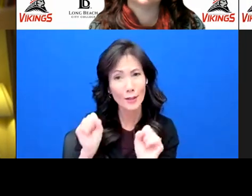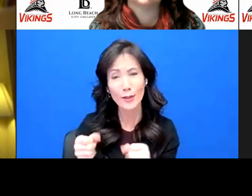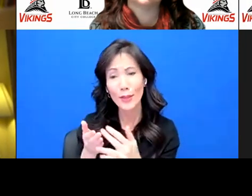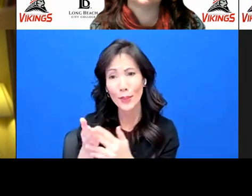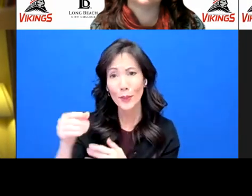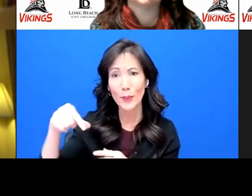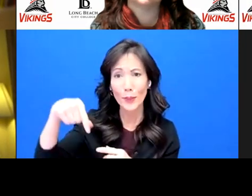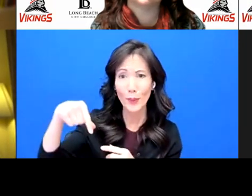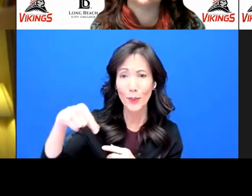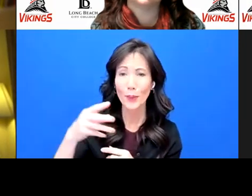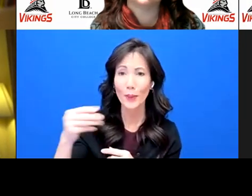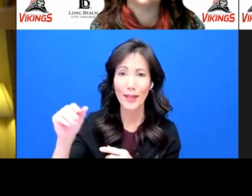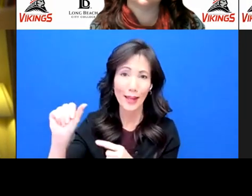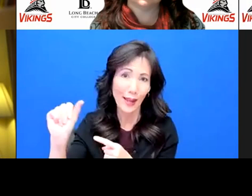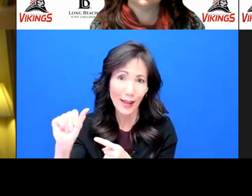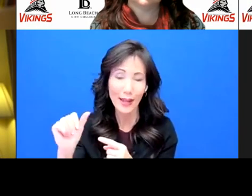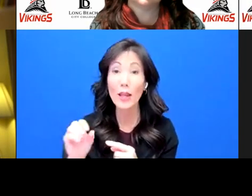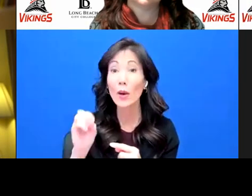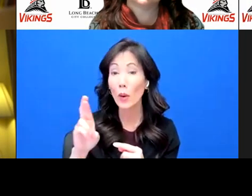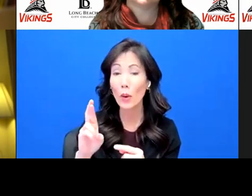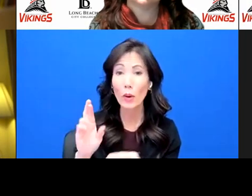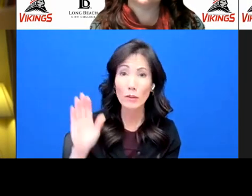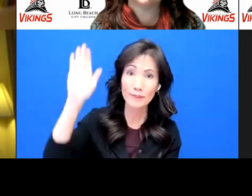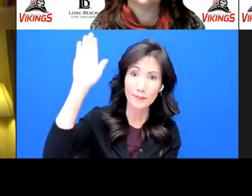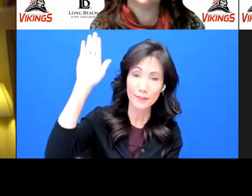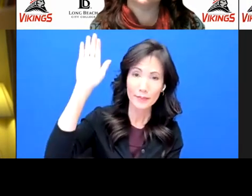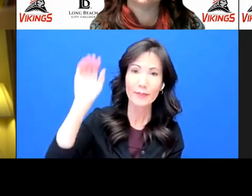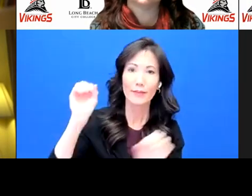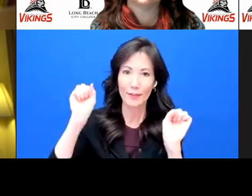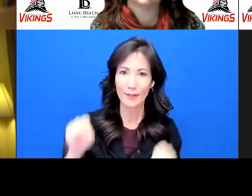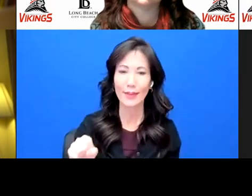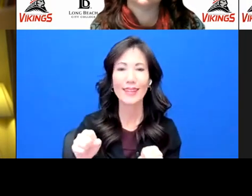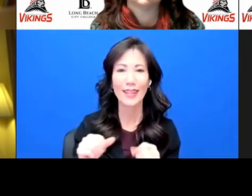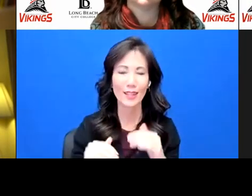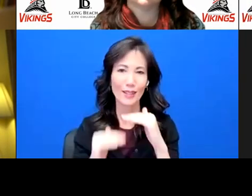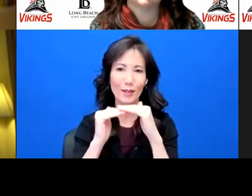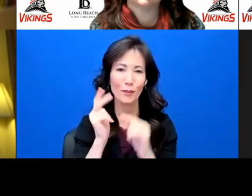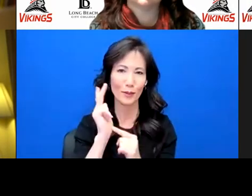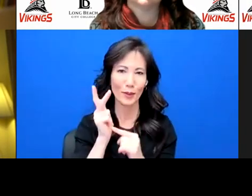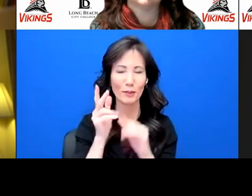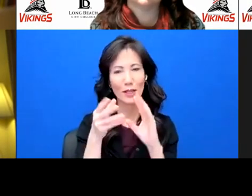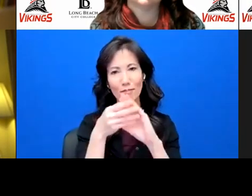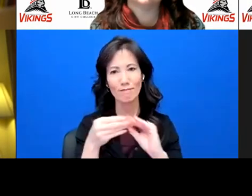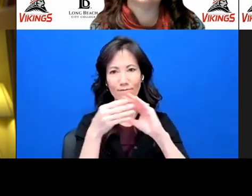or you may raise your hand and you may have up to 3 minutes to make a verbal comment.